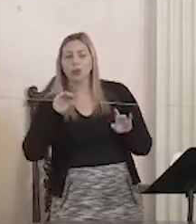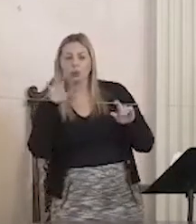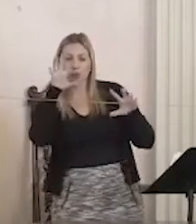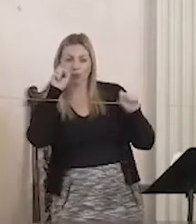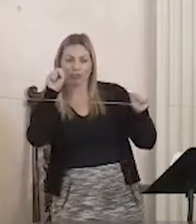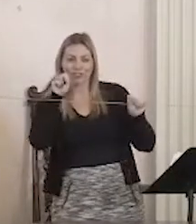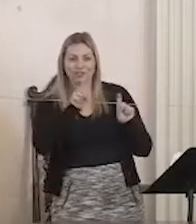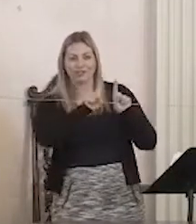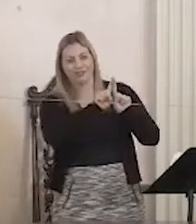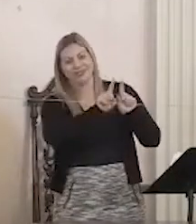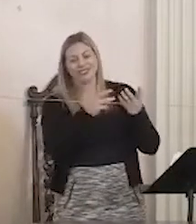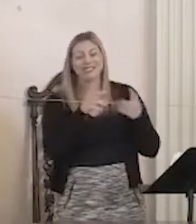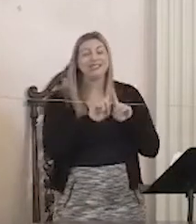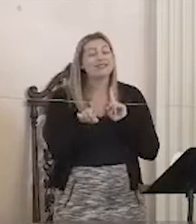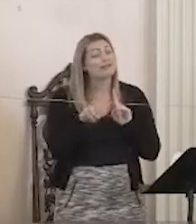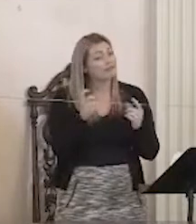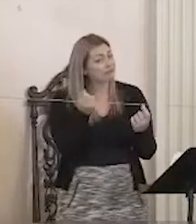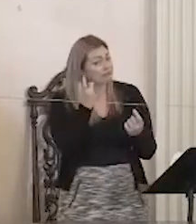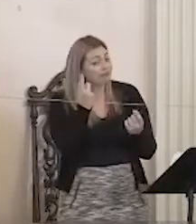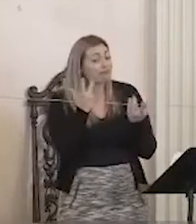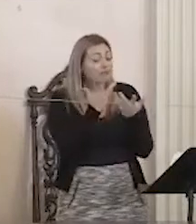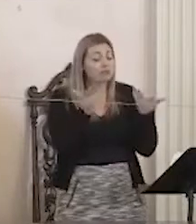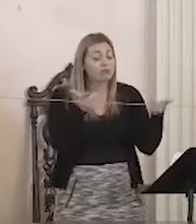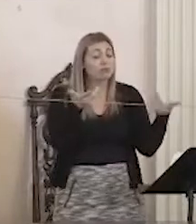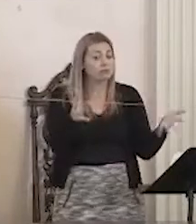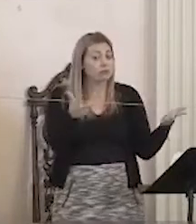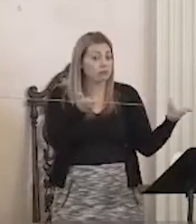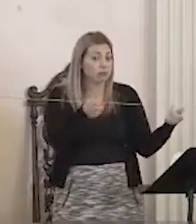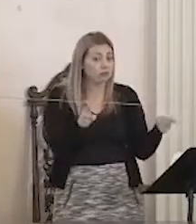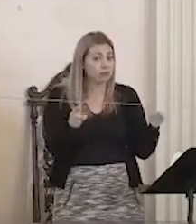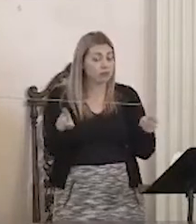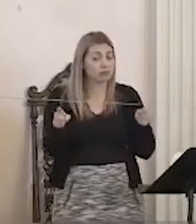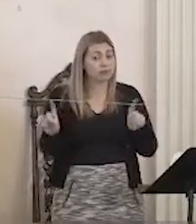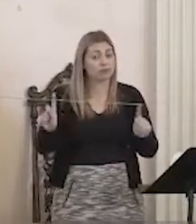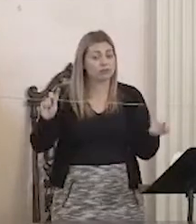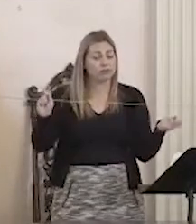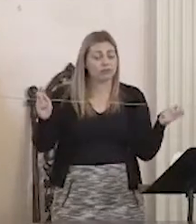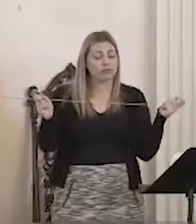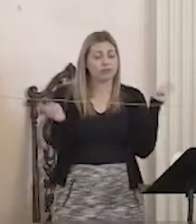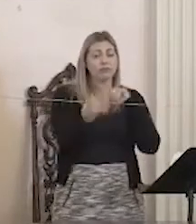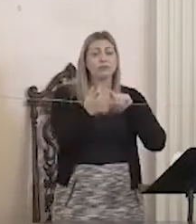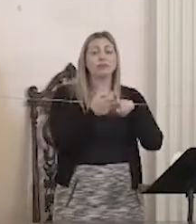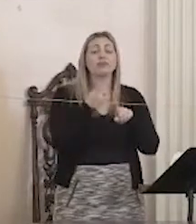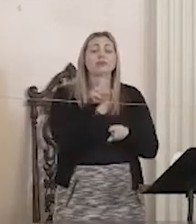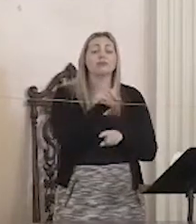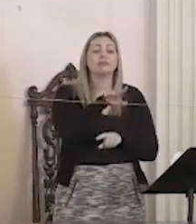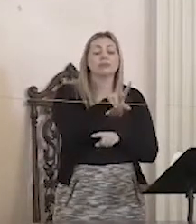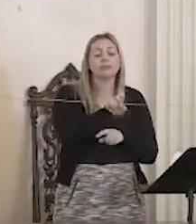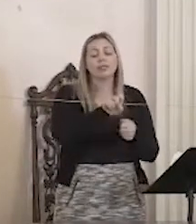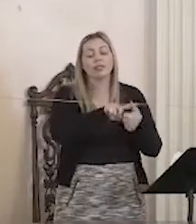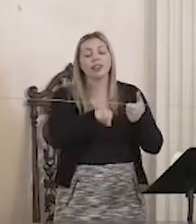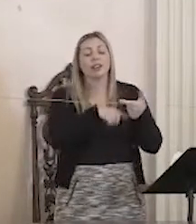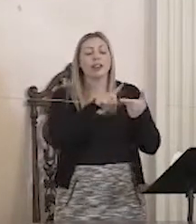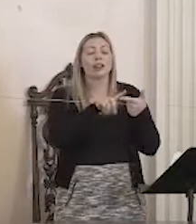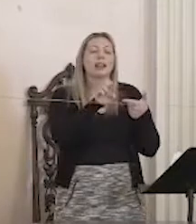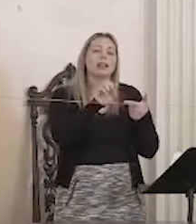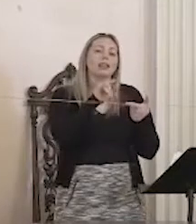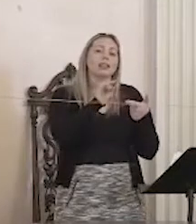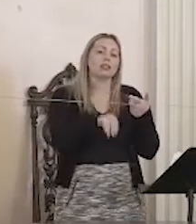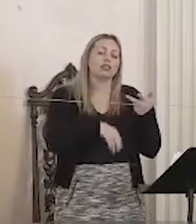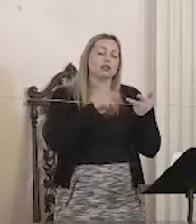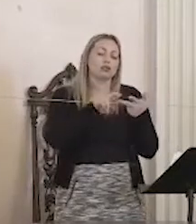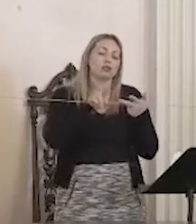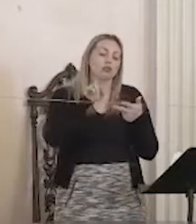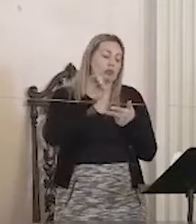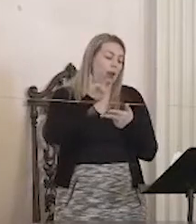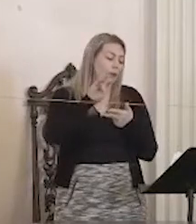co-presidents. Yet much has changed since the days of Davies, Eaton, Rob Hardy's ministries.